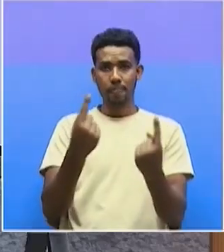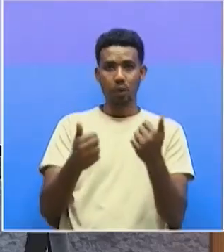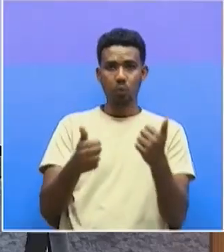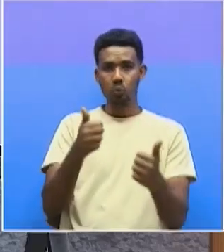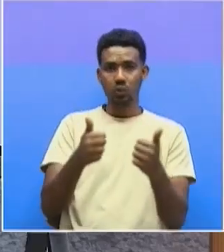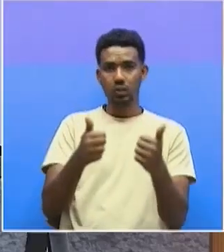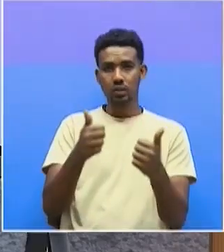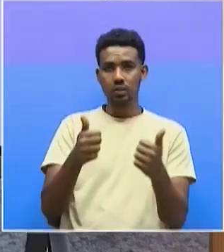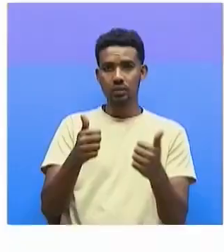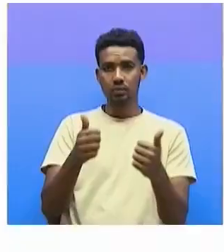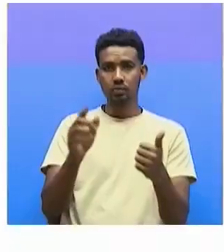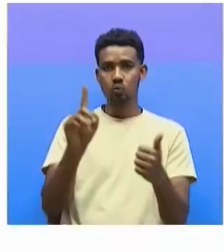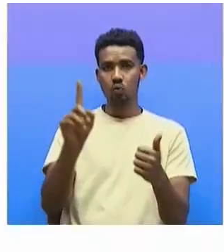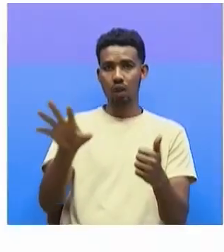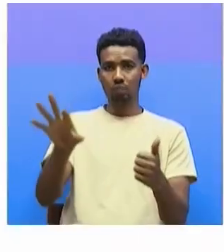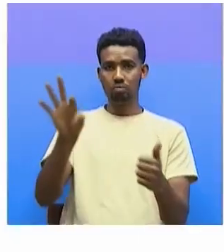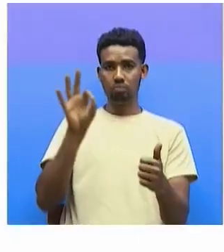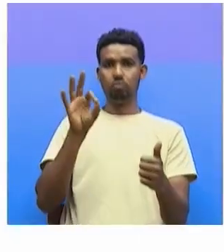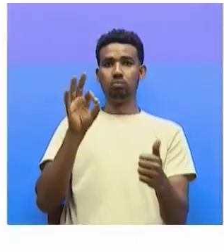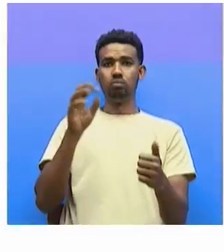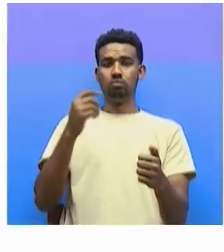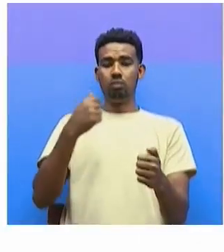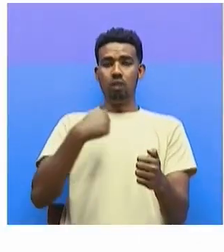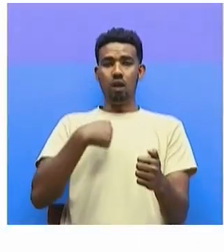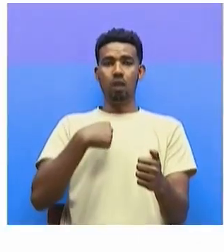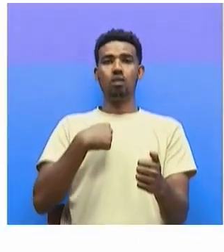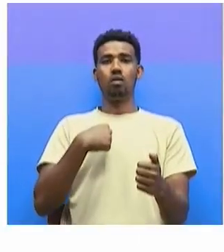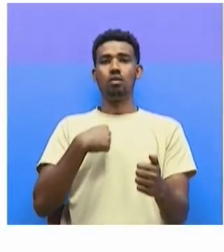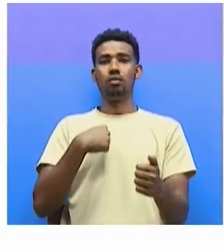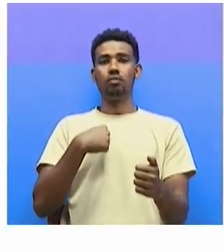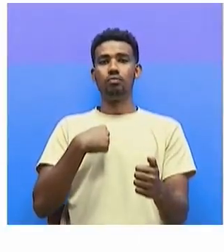example, I